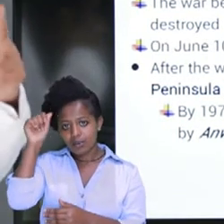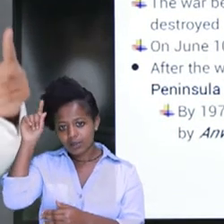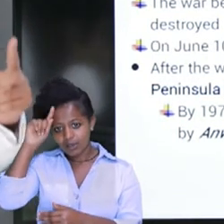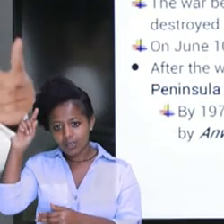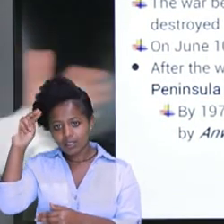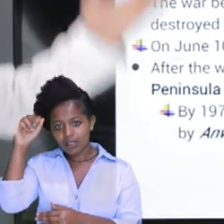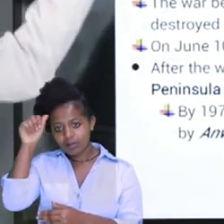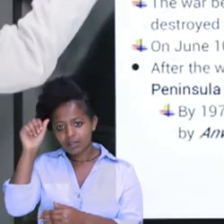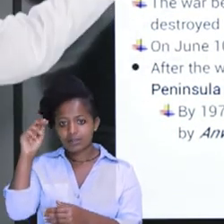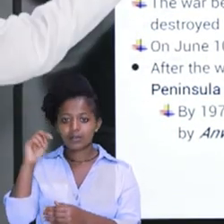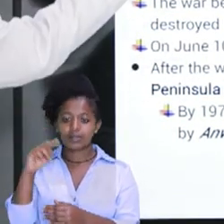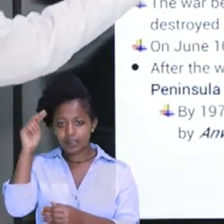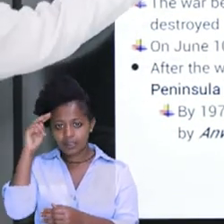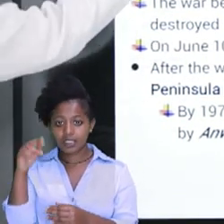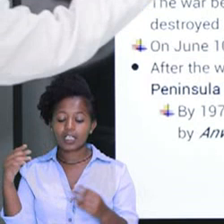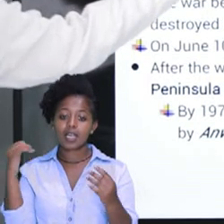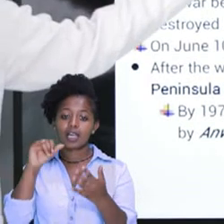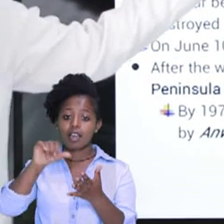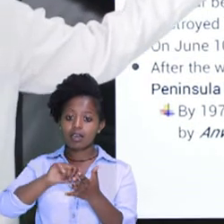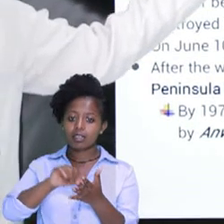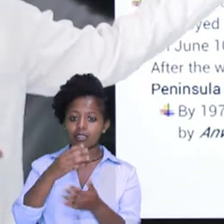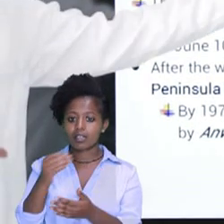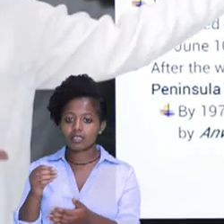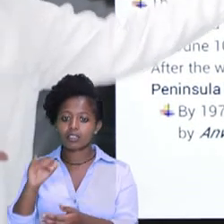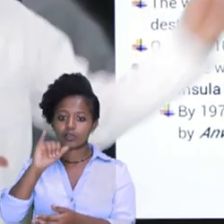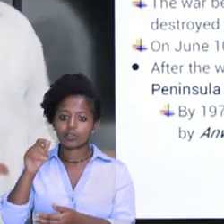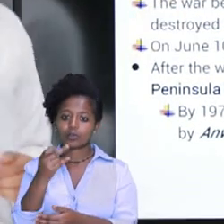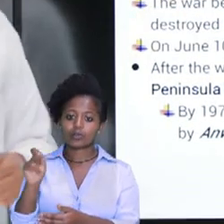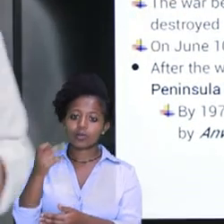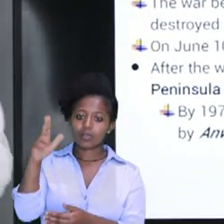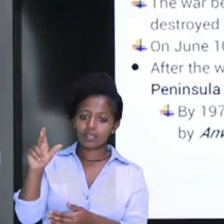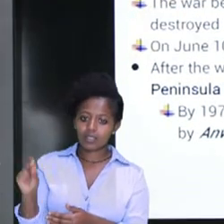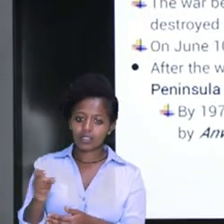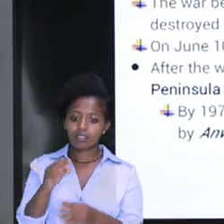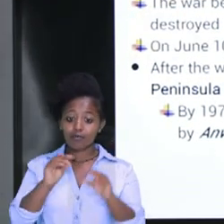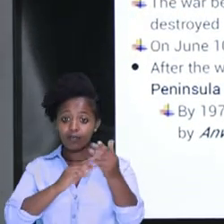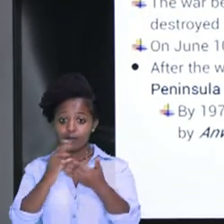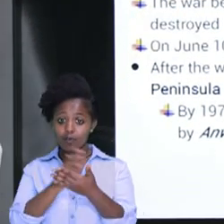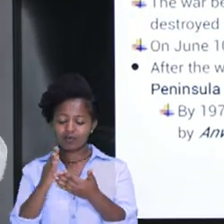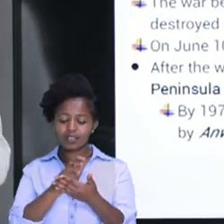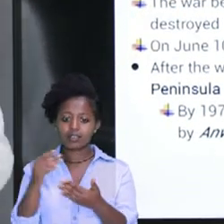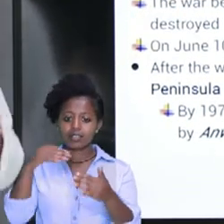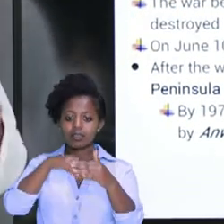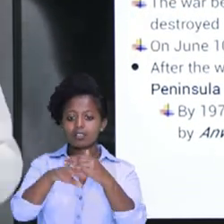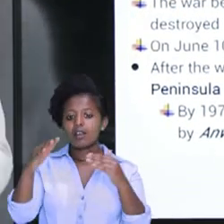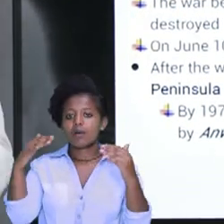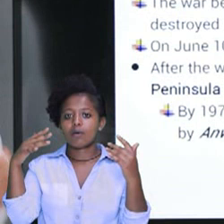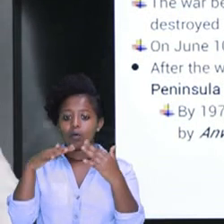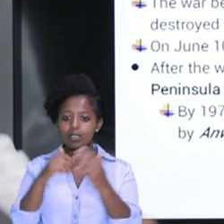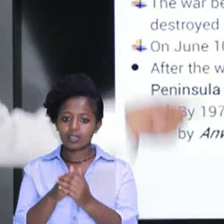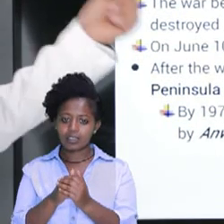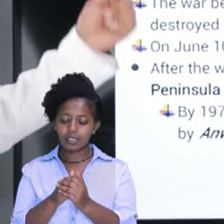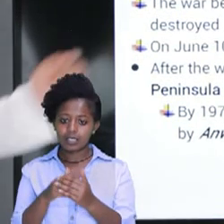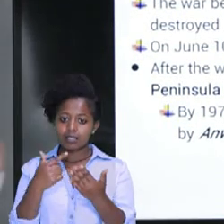from Egypt, Iraq, Jordan, Transjordan, and Syria was involved in the war. Moshe Dayan,